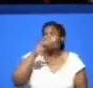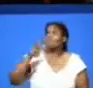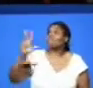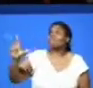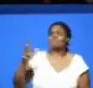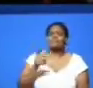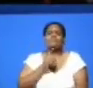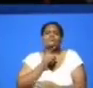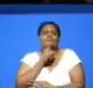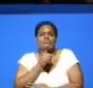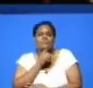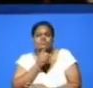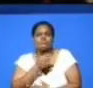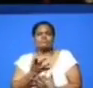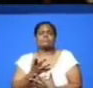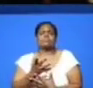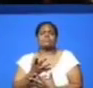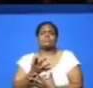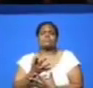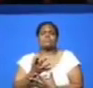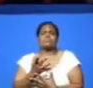truth,